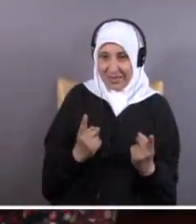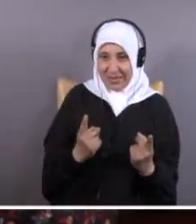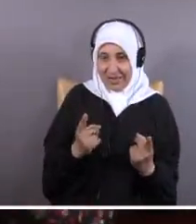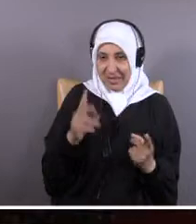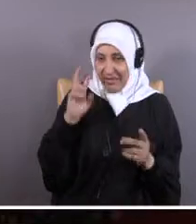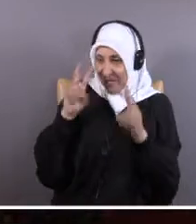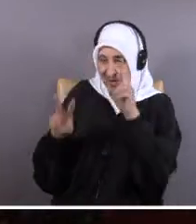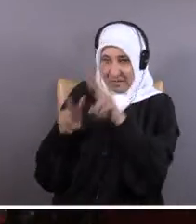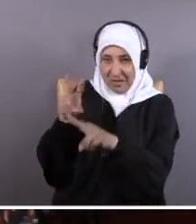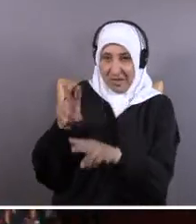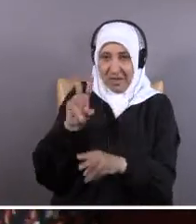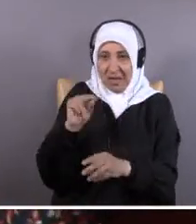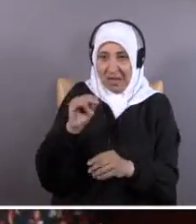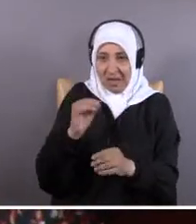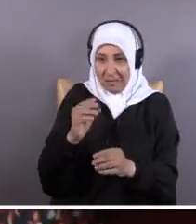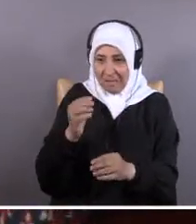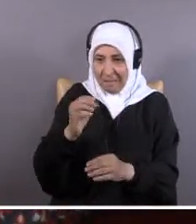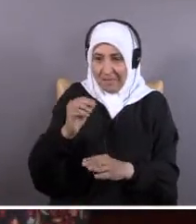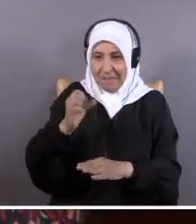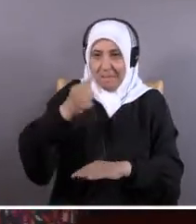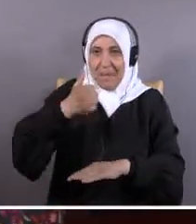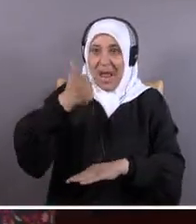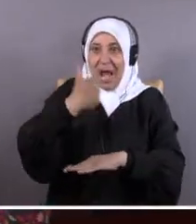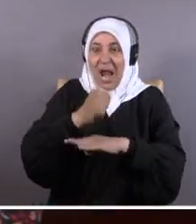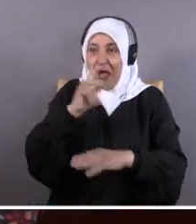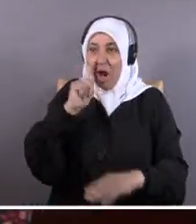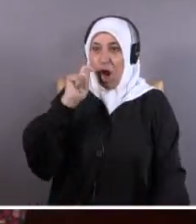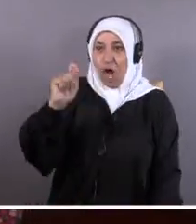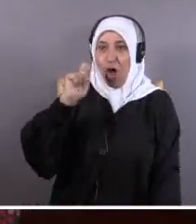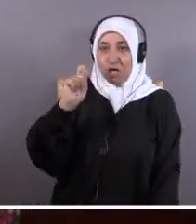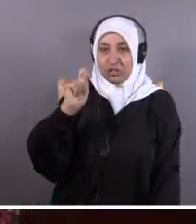You are like, men become like a peacock.